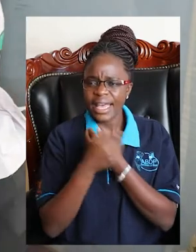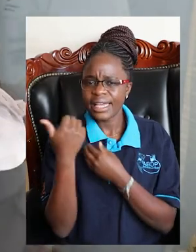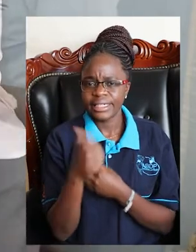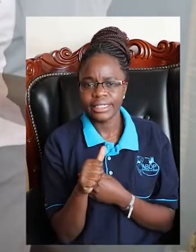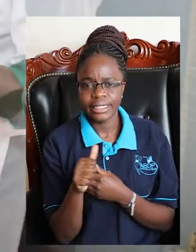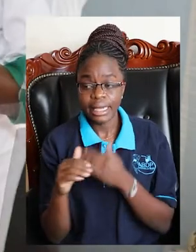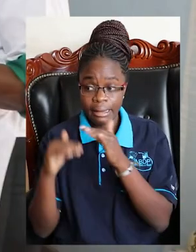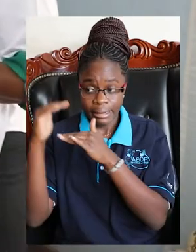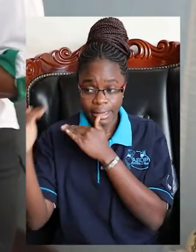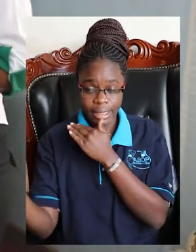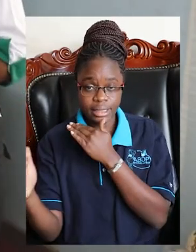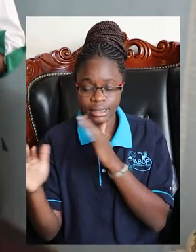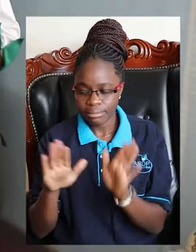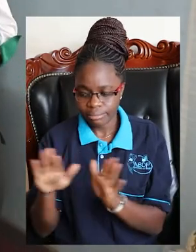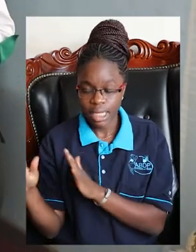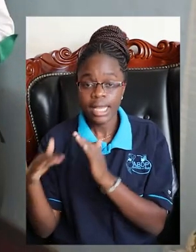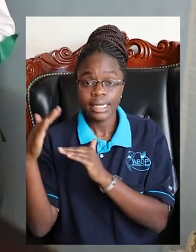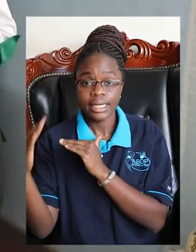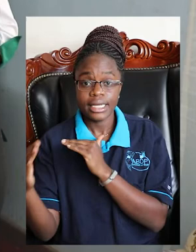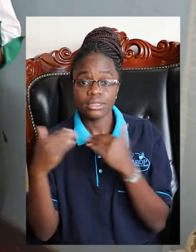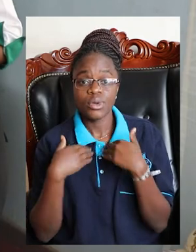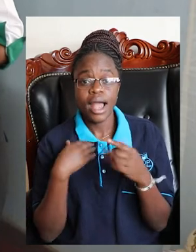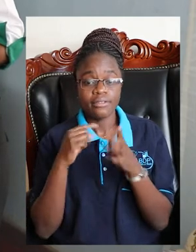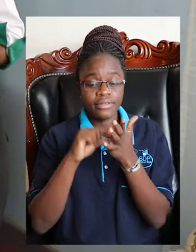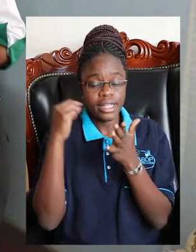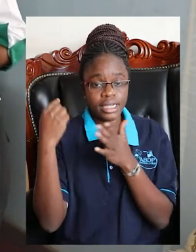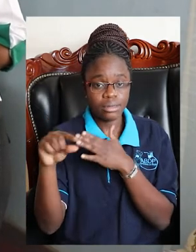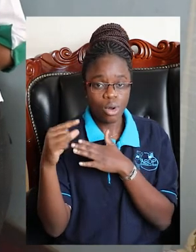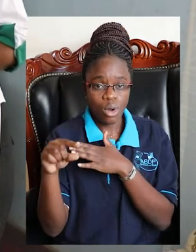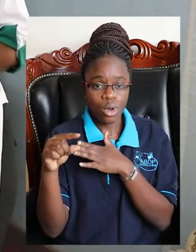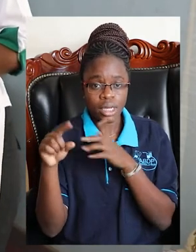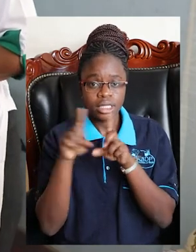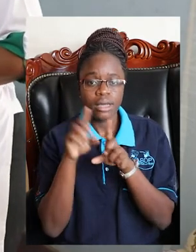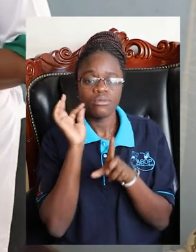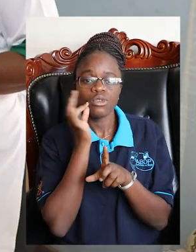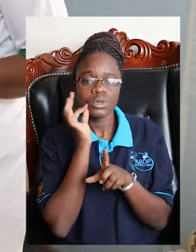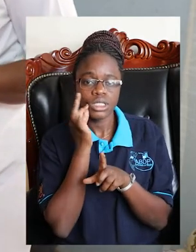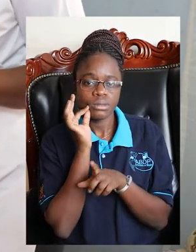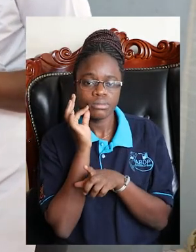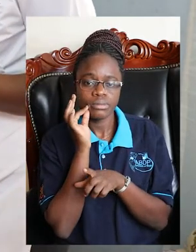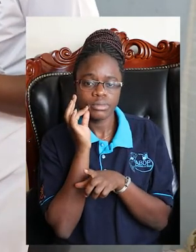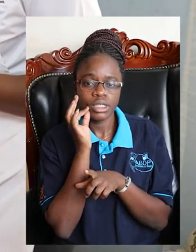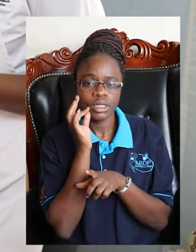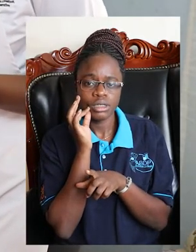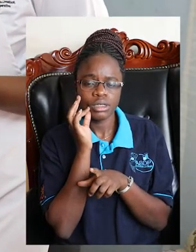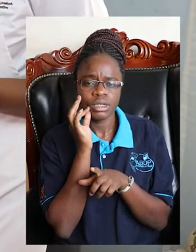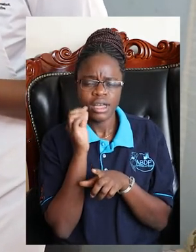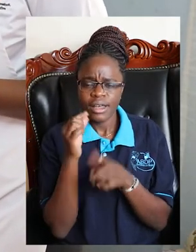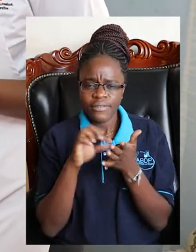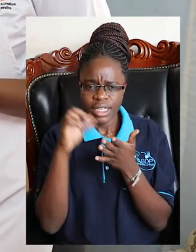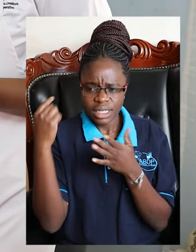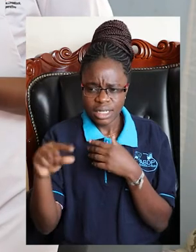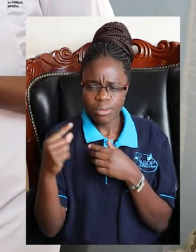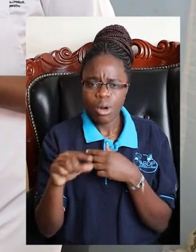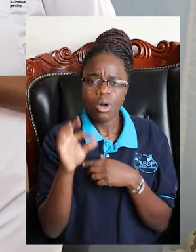any root crop. Our next food group is the food group of vegetables and fruits. And in vegetables are